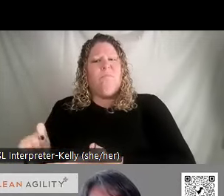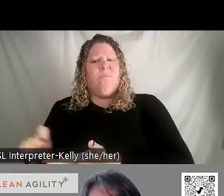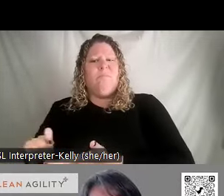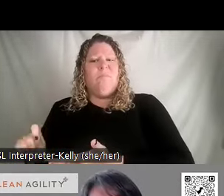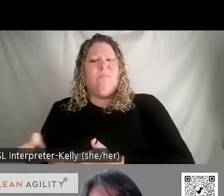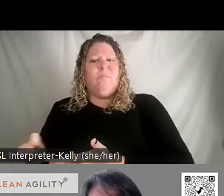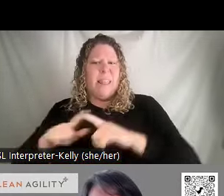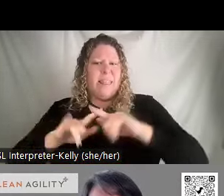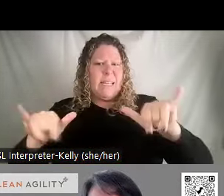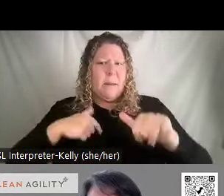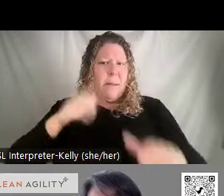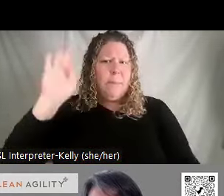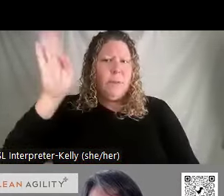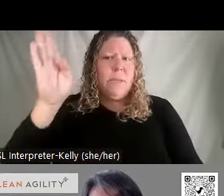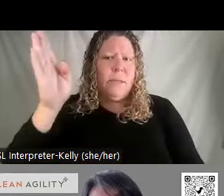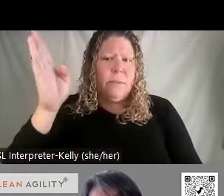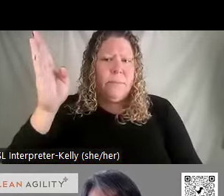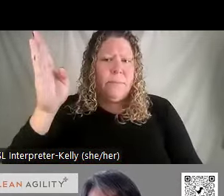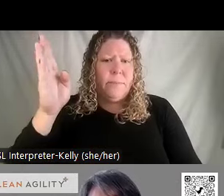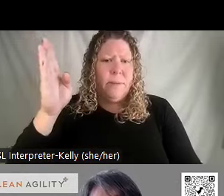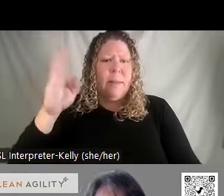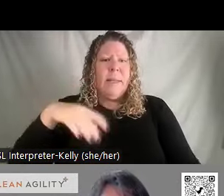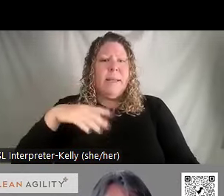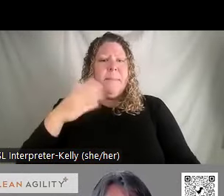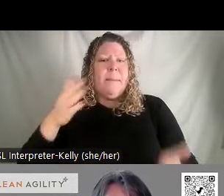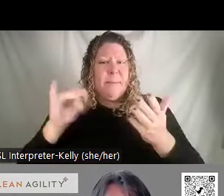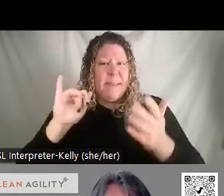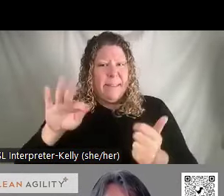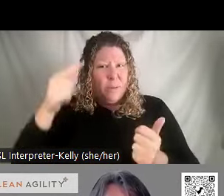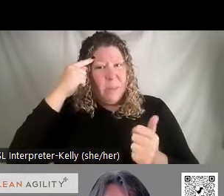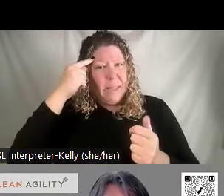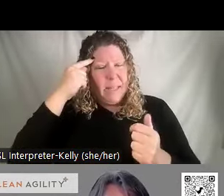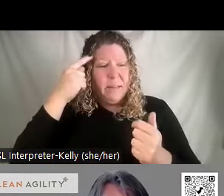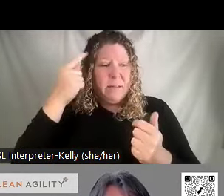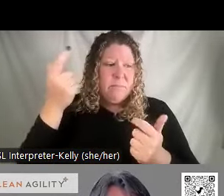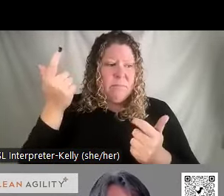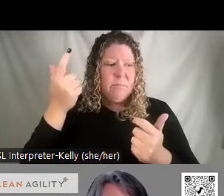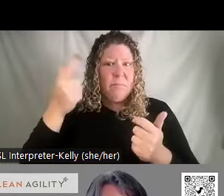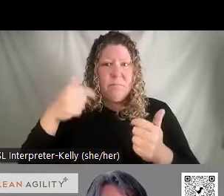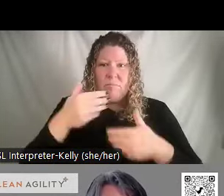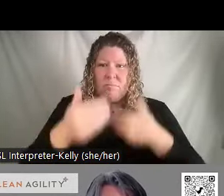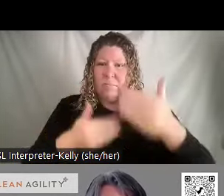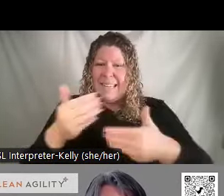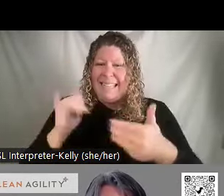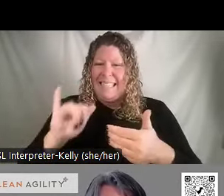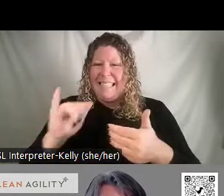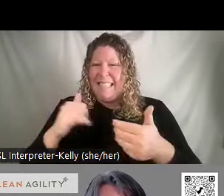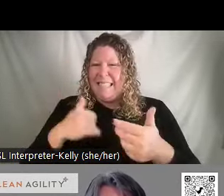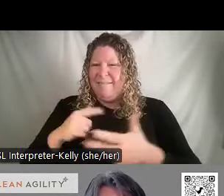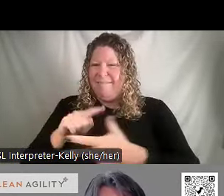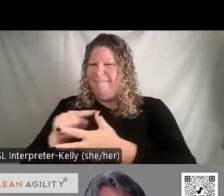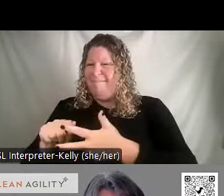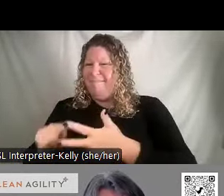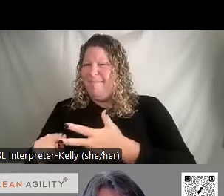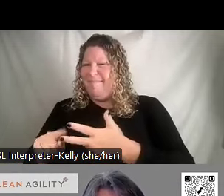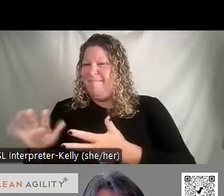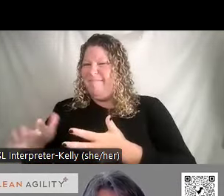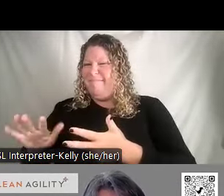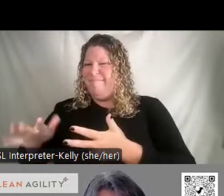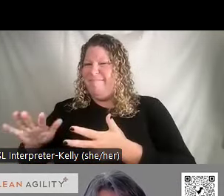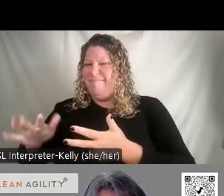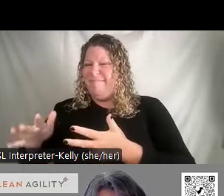score? And I bet if you really think deeply about it, especially if you're going through this content, you might see, hey, my score is a lot lower than I thought. There's a few